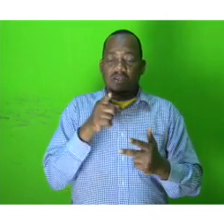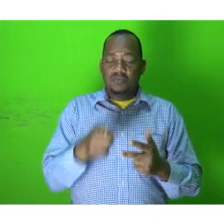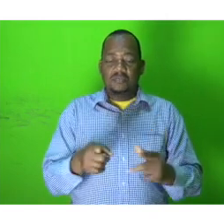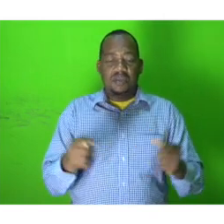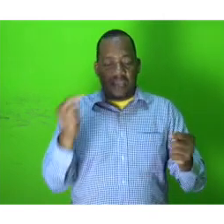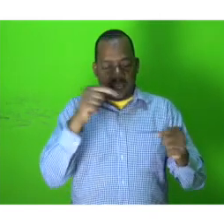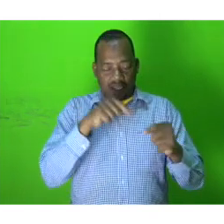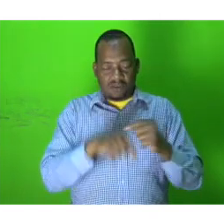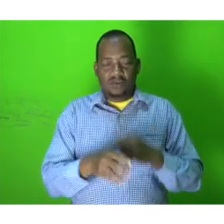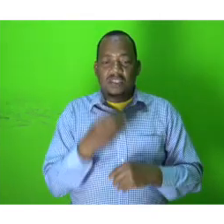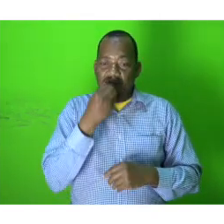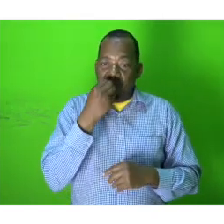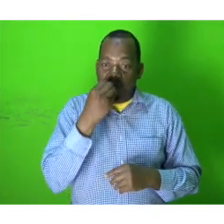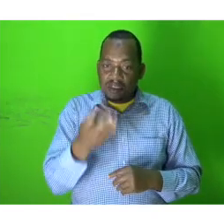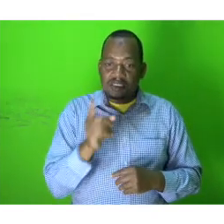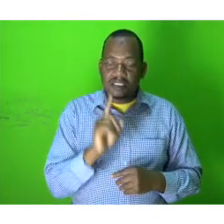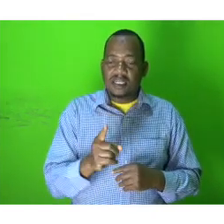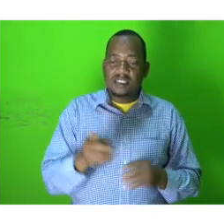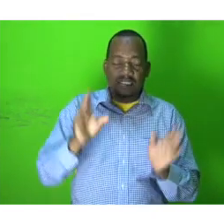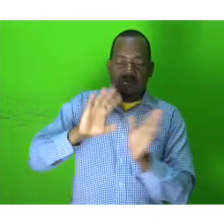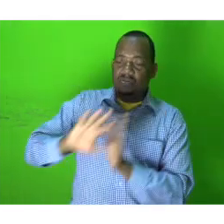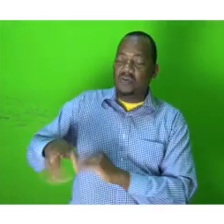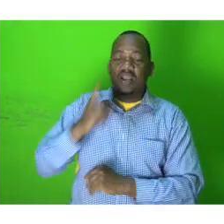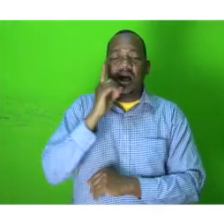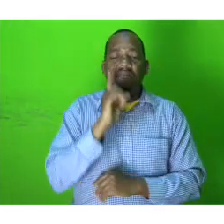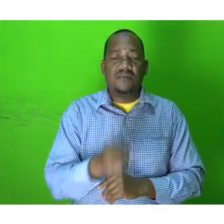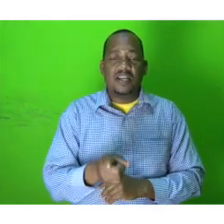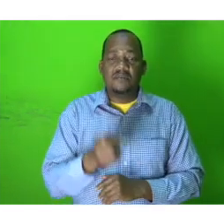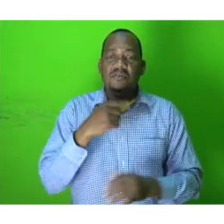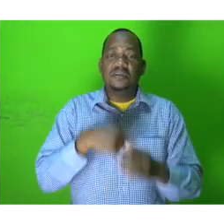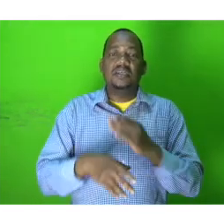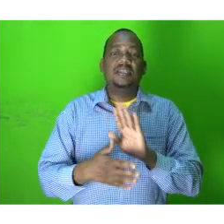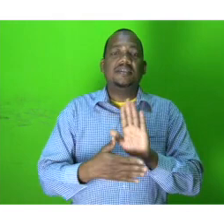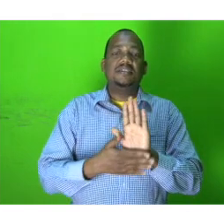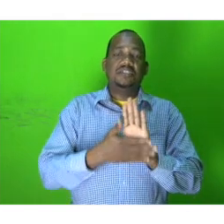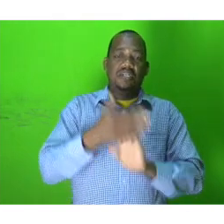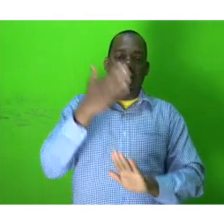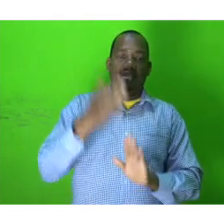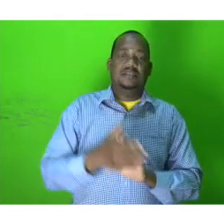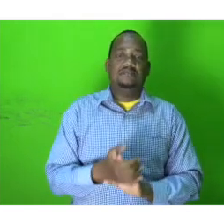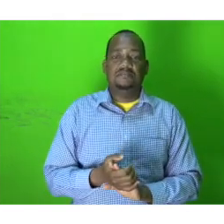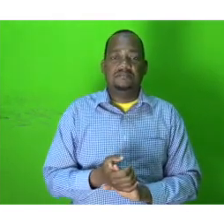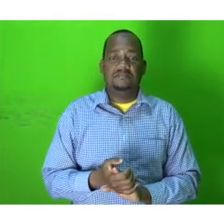again to include the information that was not available initially.